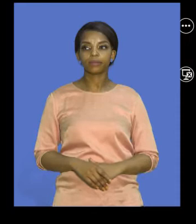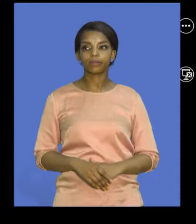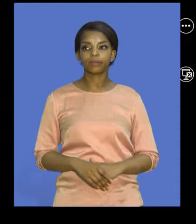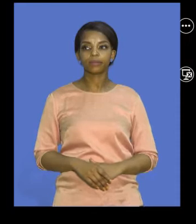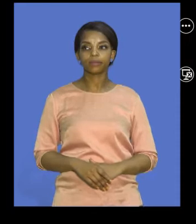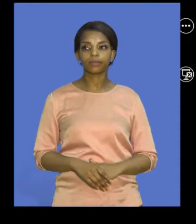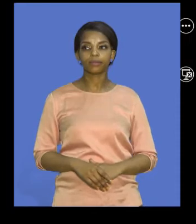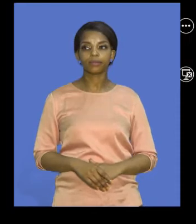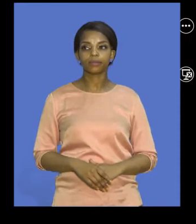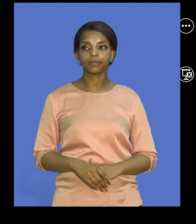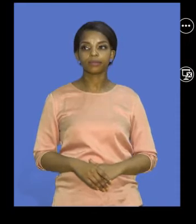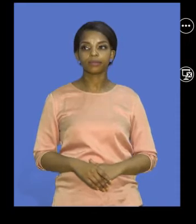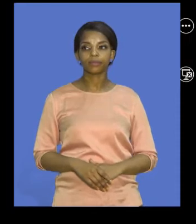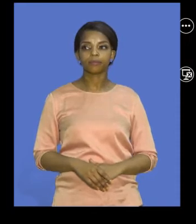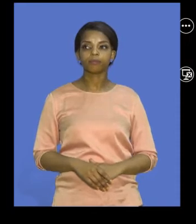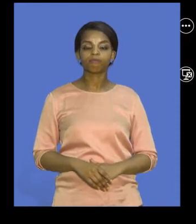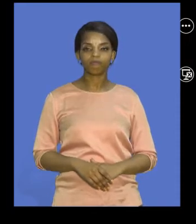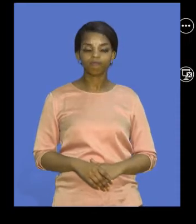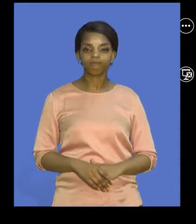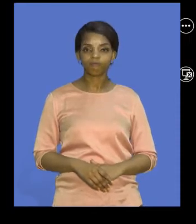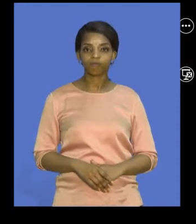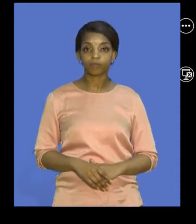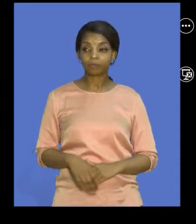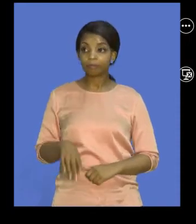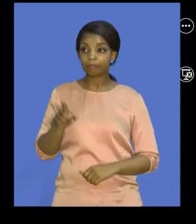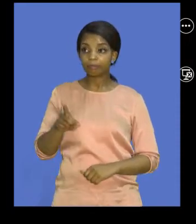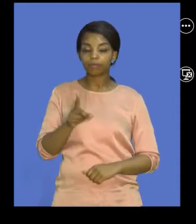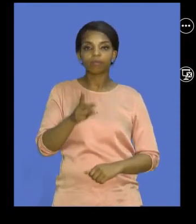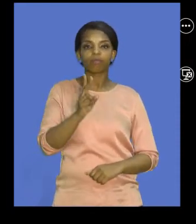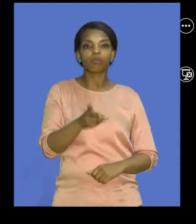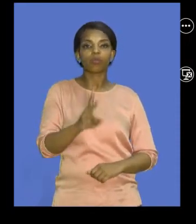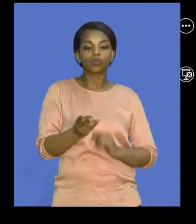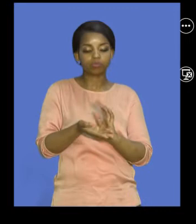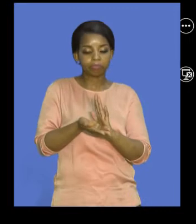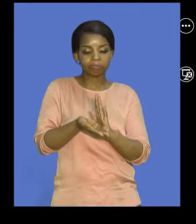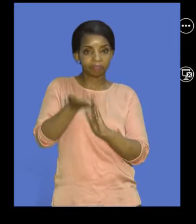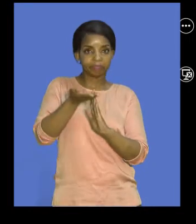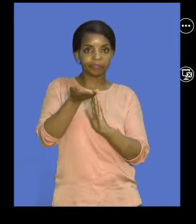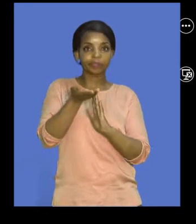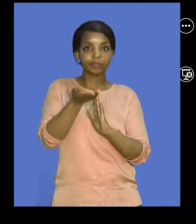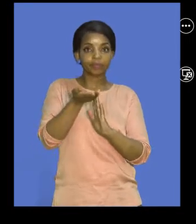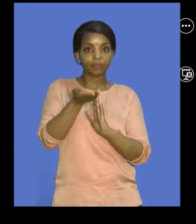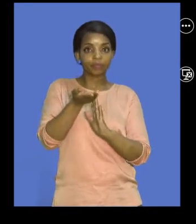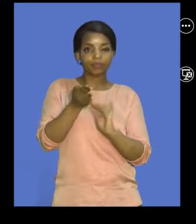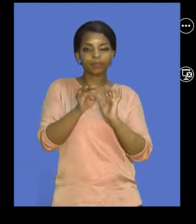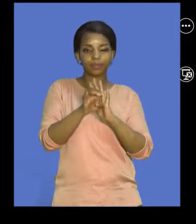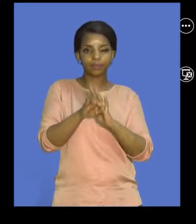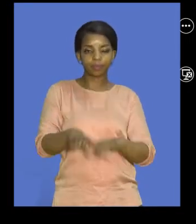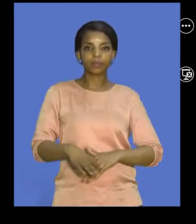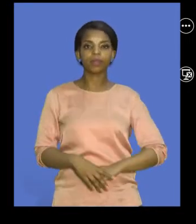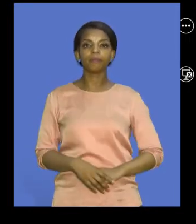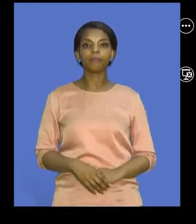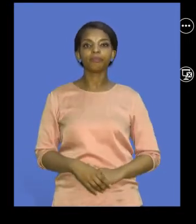The dependent also increases, right? As an example, but in the same